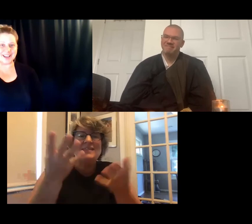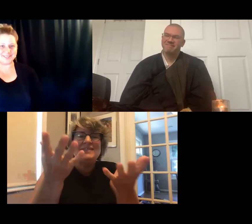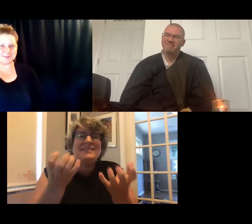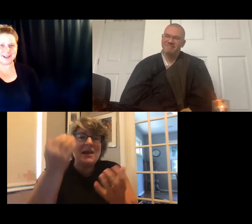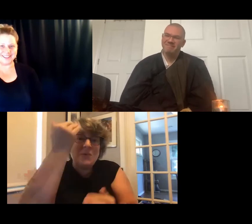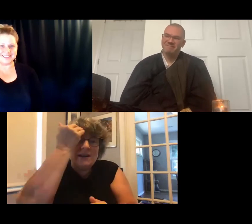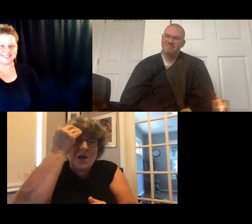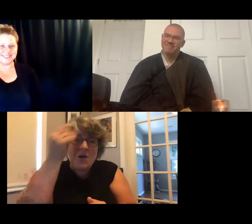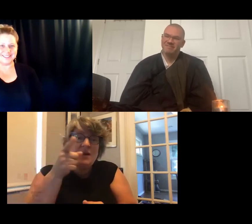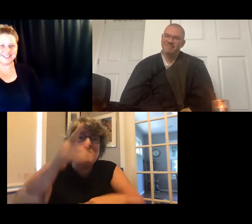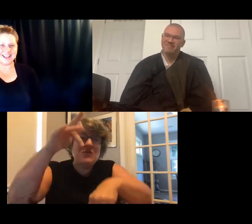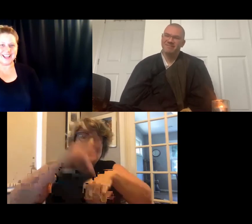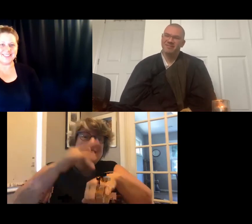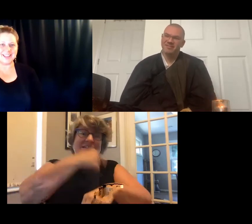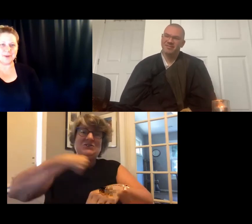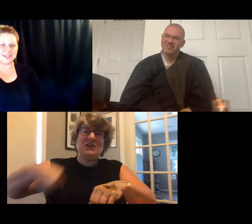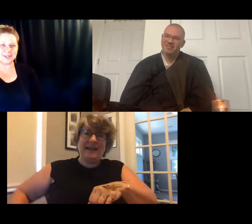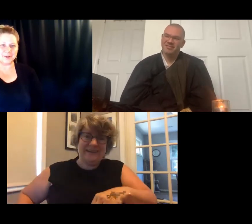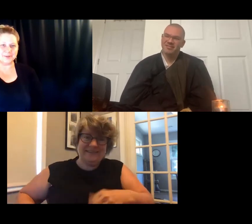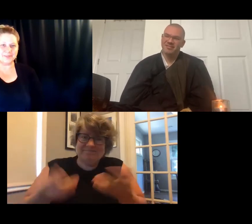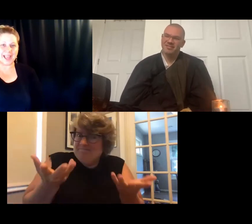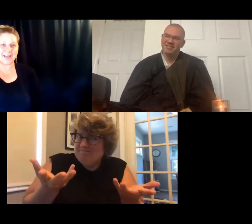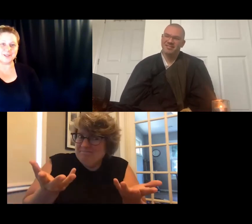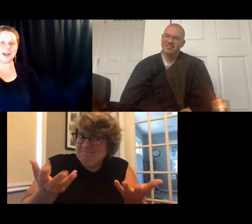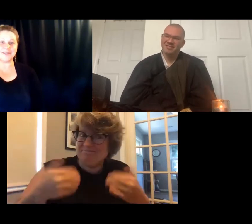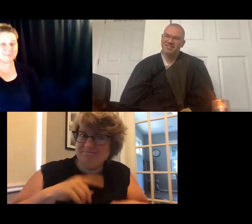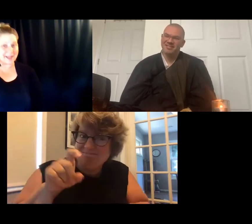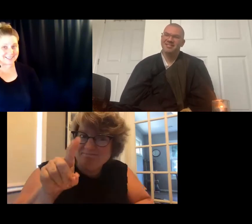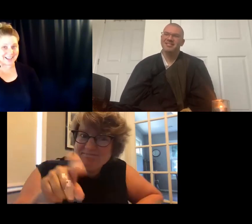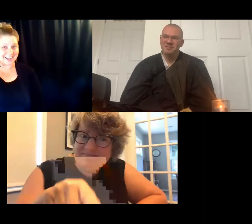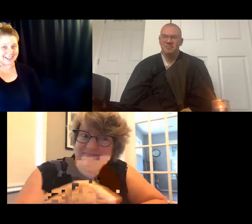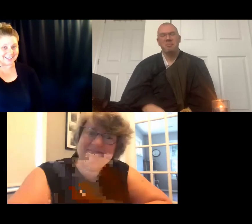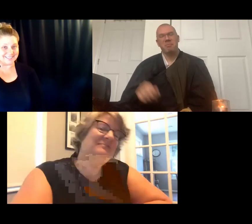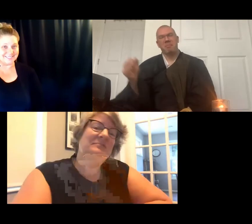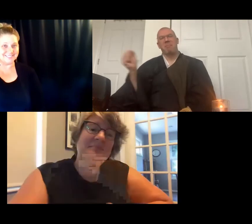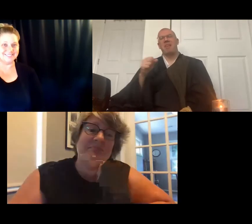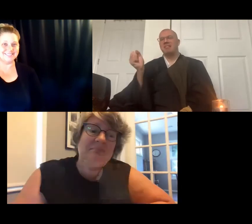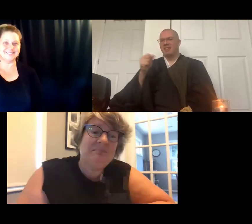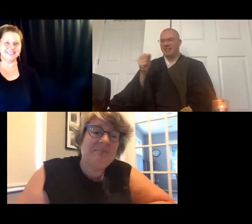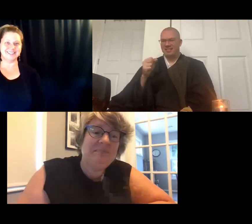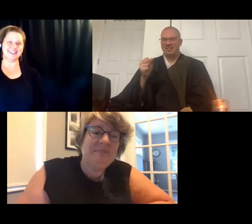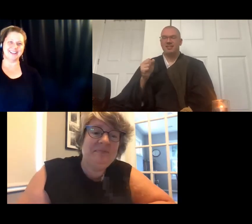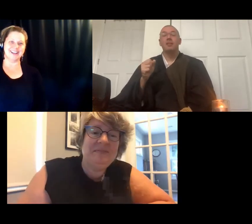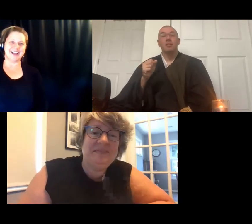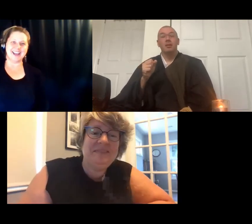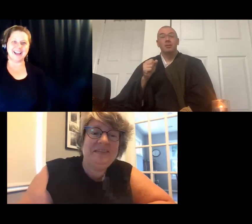are deaf as well. And they want to know, have you ever been to China?